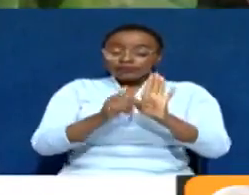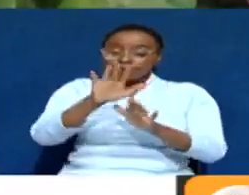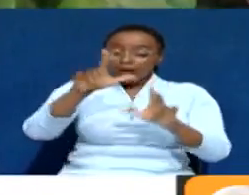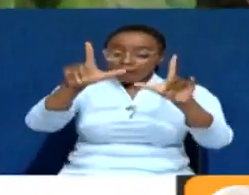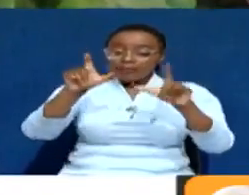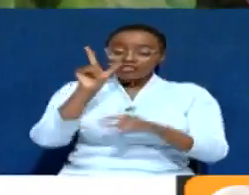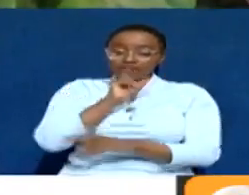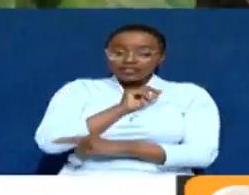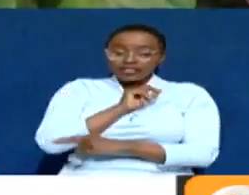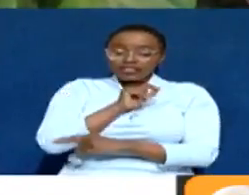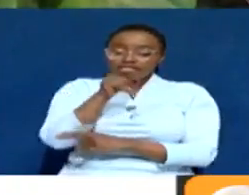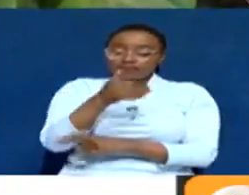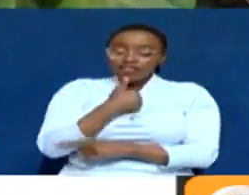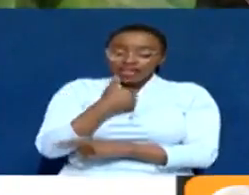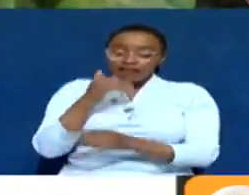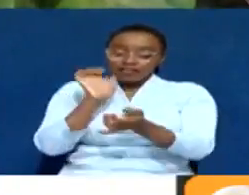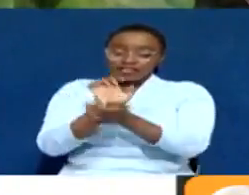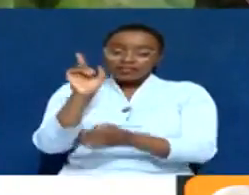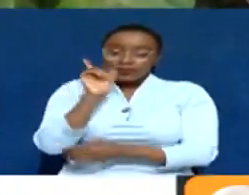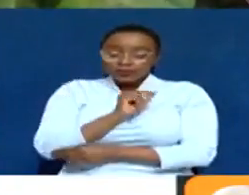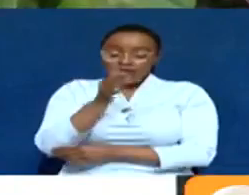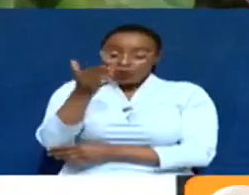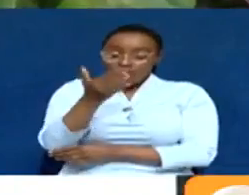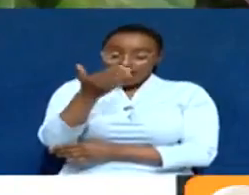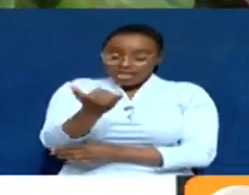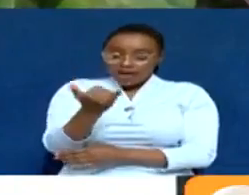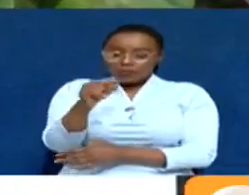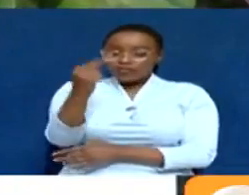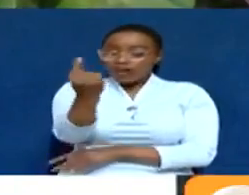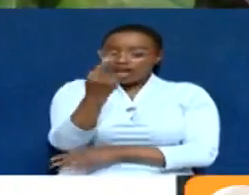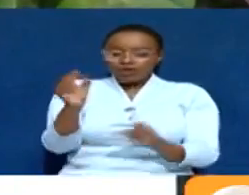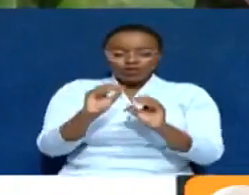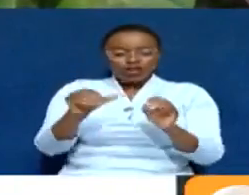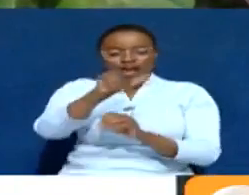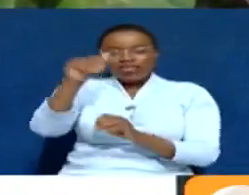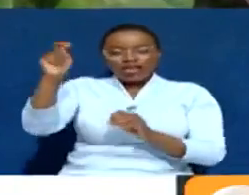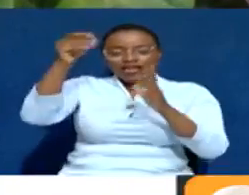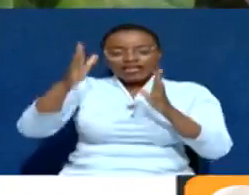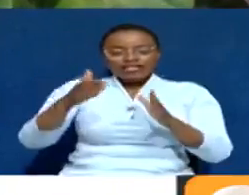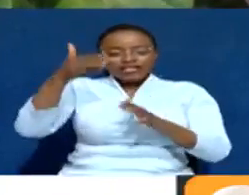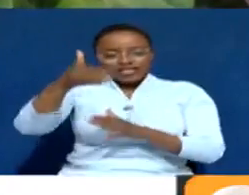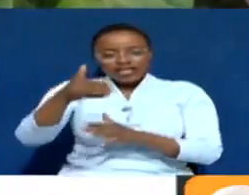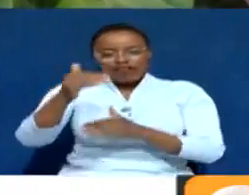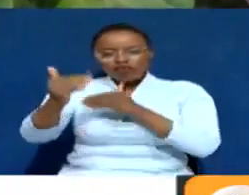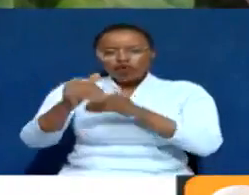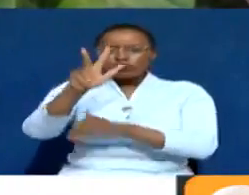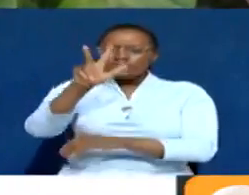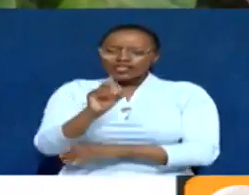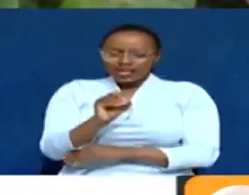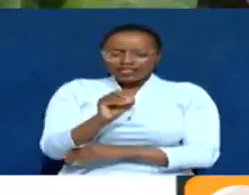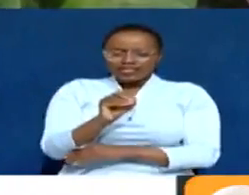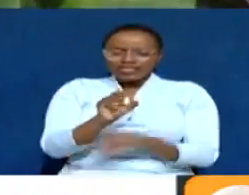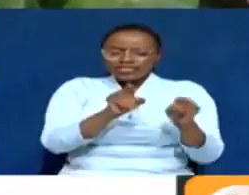zake ambayo yuko hapo jela, na hapo jela ambapo yuko sio yeye peke yake, kuna Wakenya wenzake pia karibu